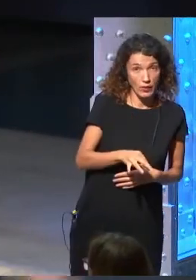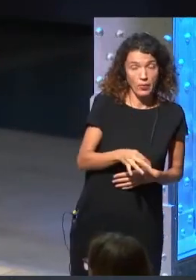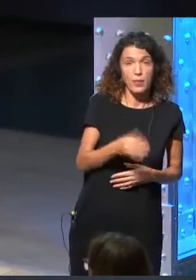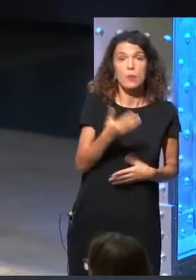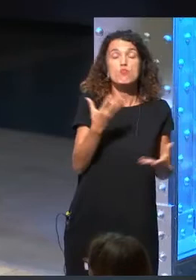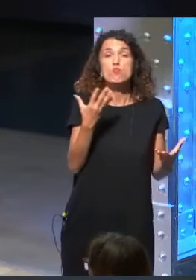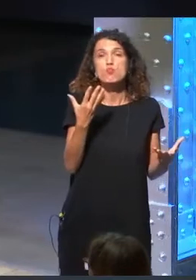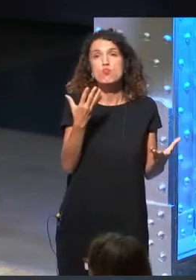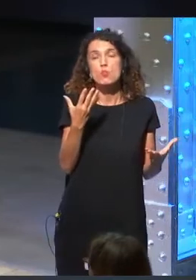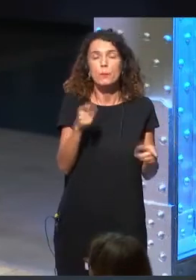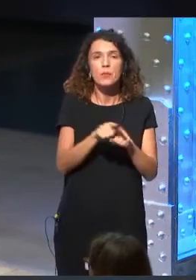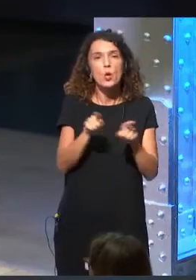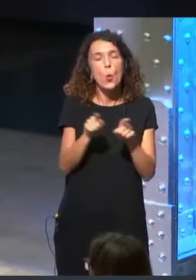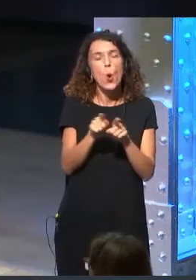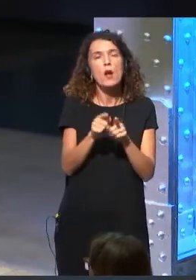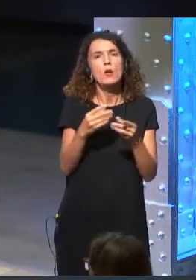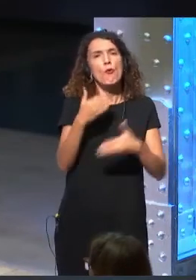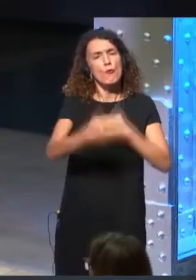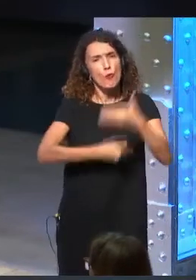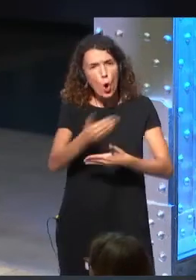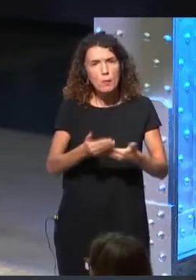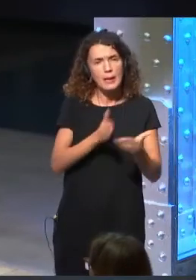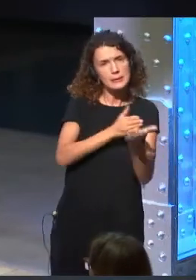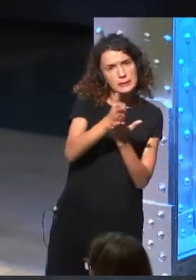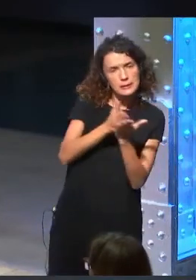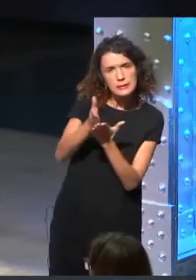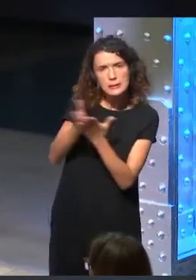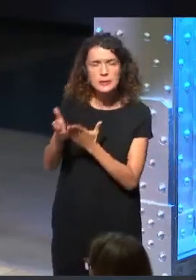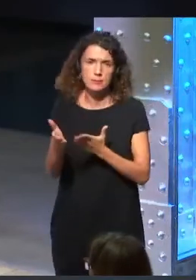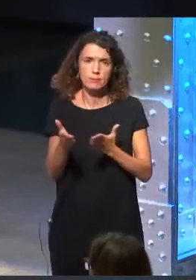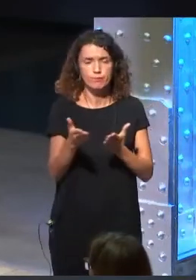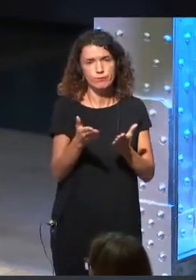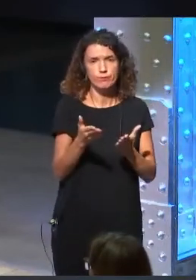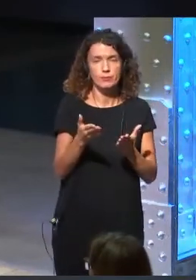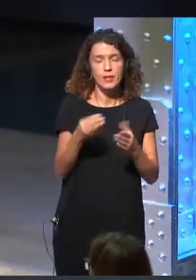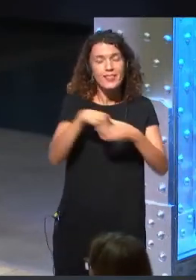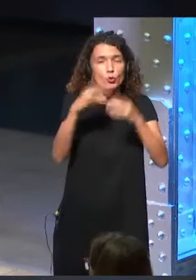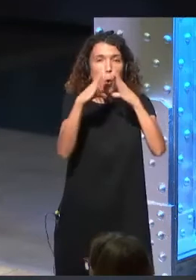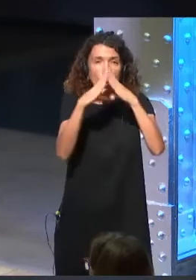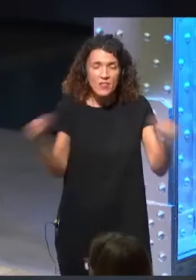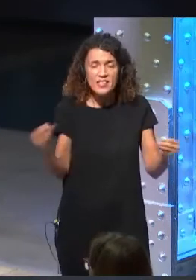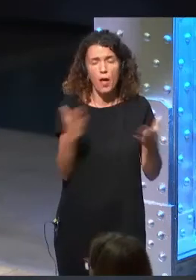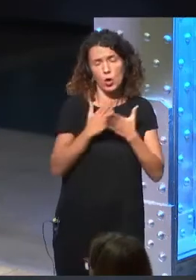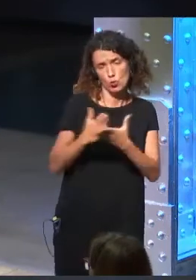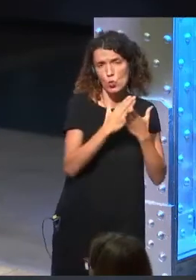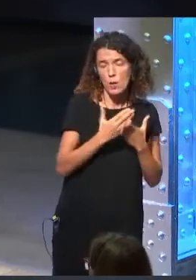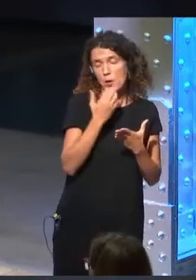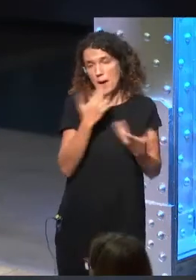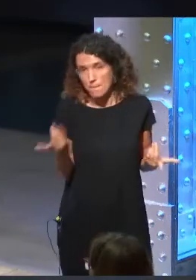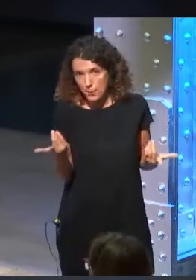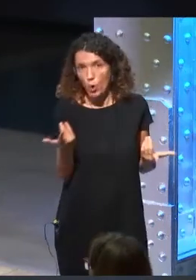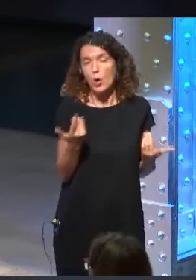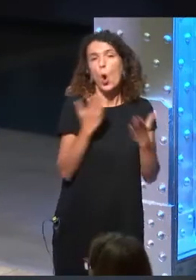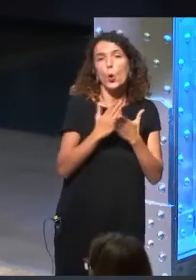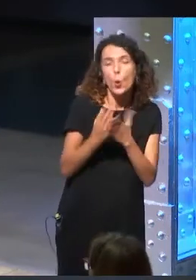my university for people in my position, which is come and learn how to be a better leader, you